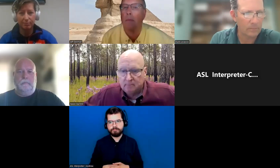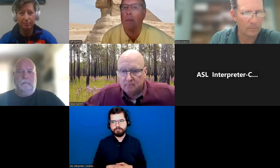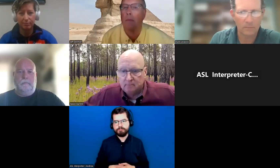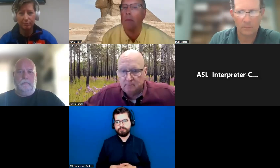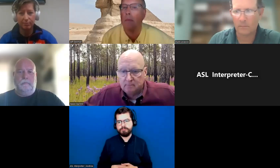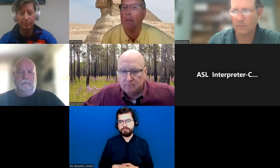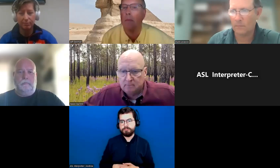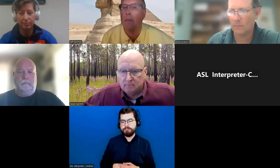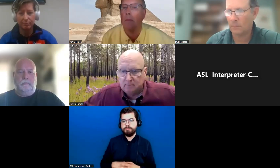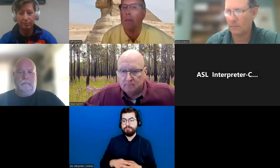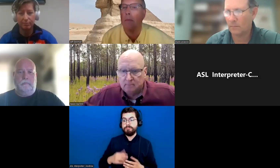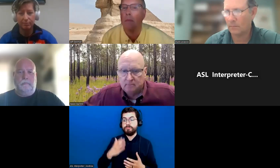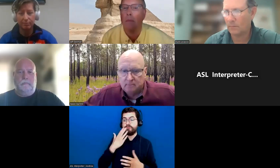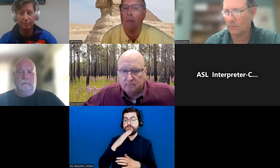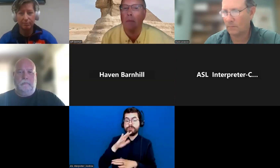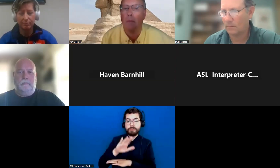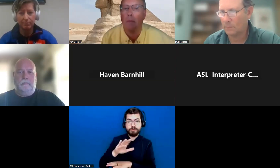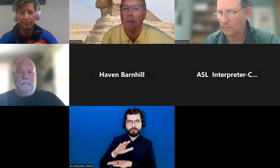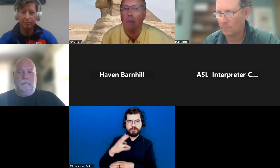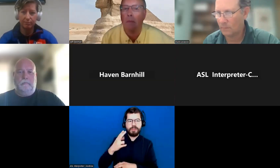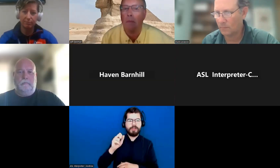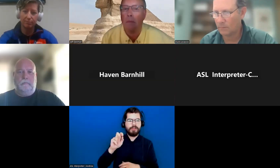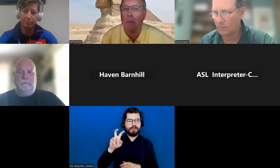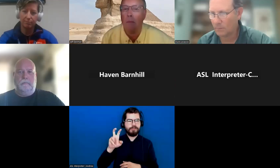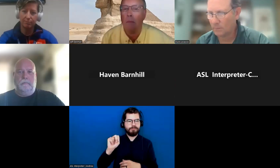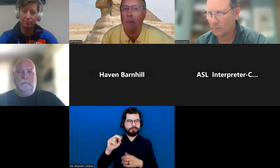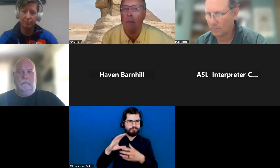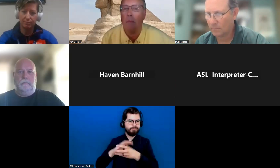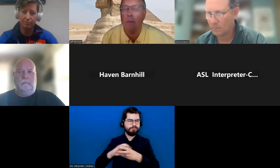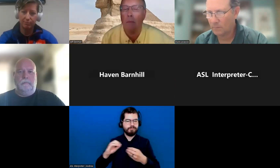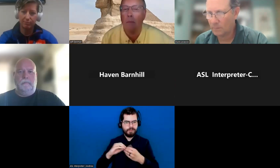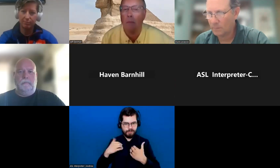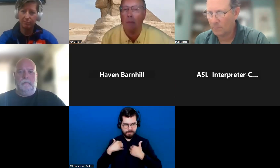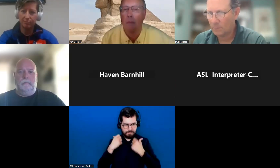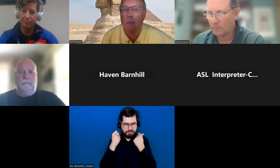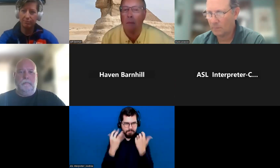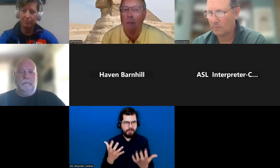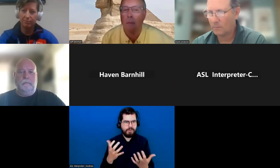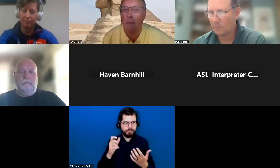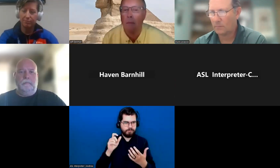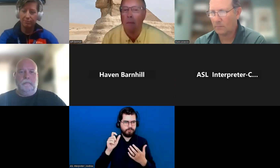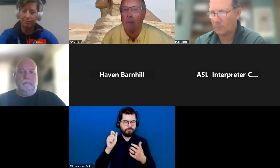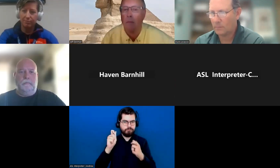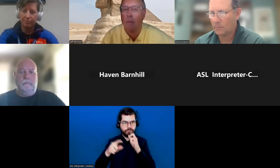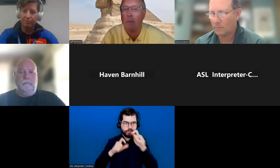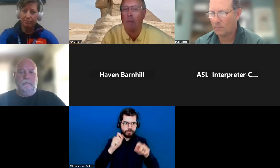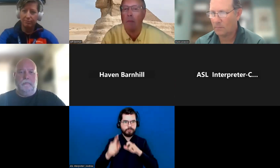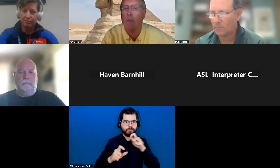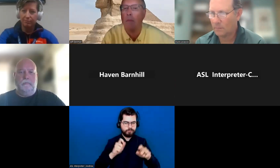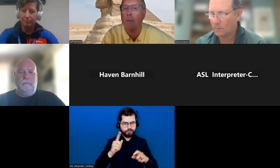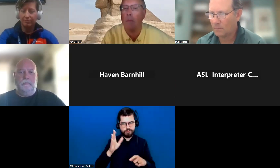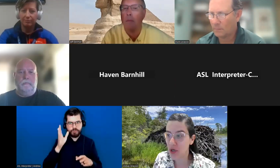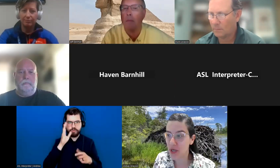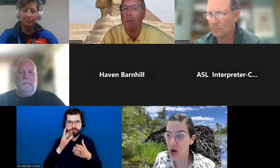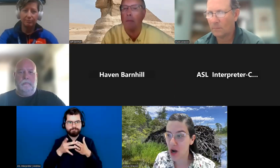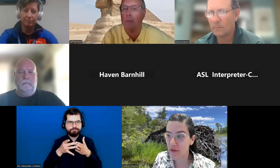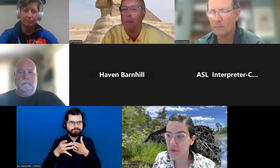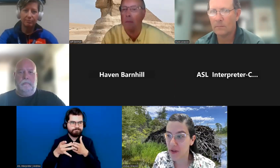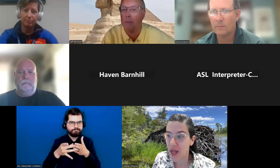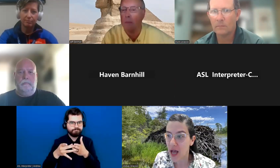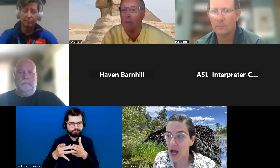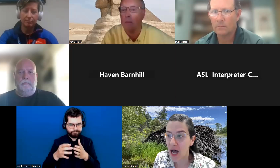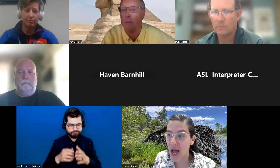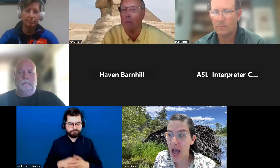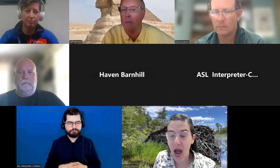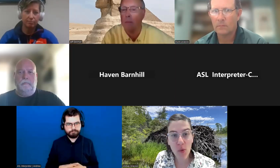Good afternoon, everybody. Like Haven said, we do have a lot of questions, so I'm going to do my best to get us through these. Starting